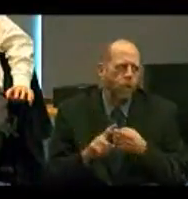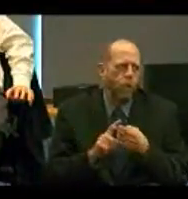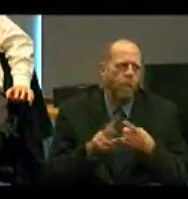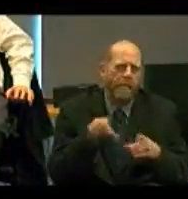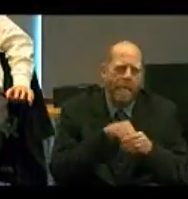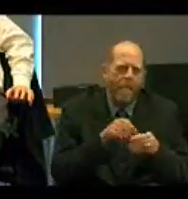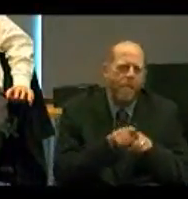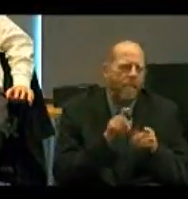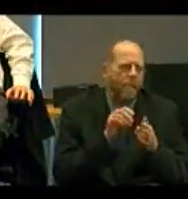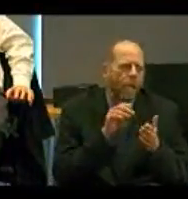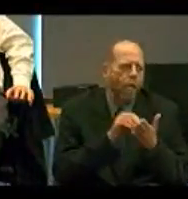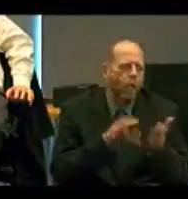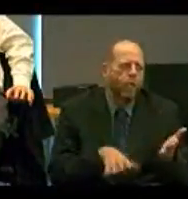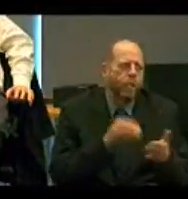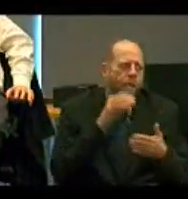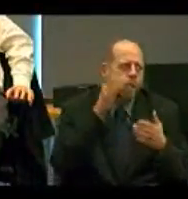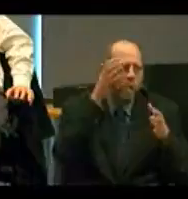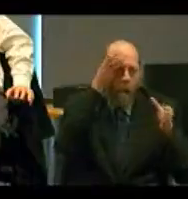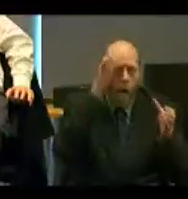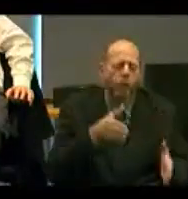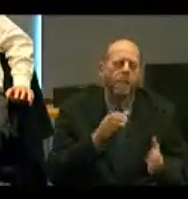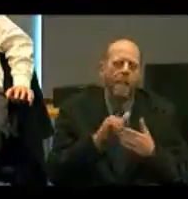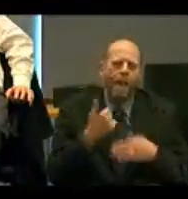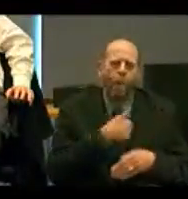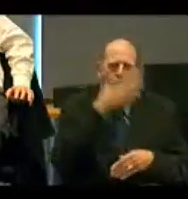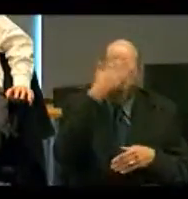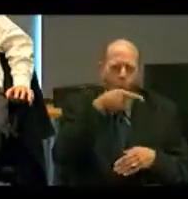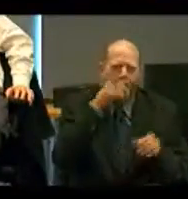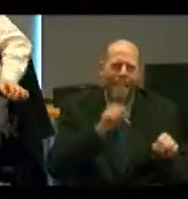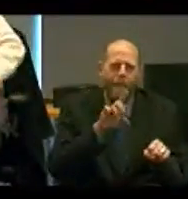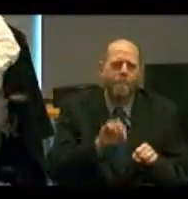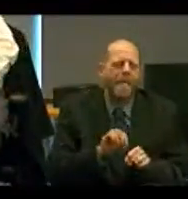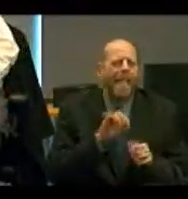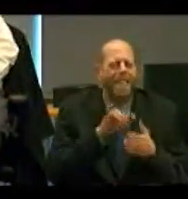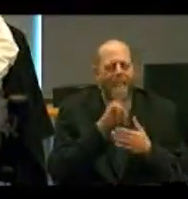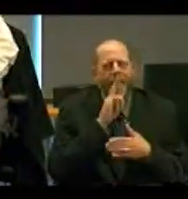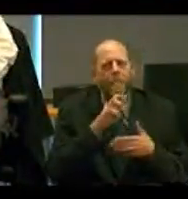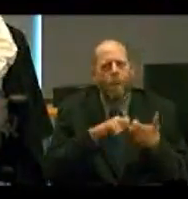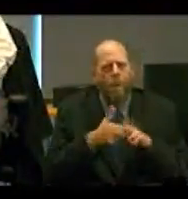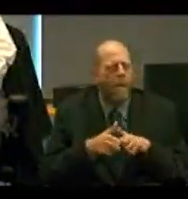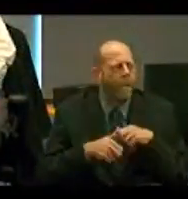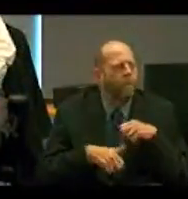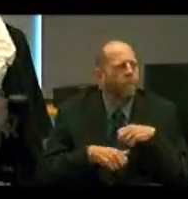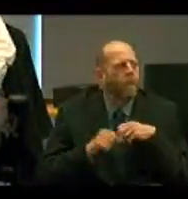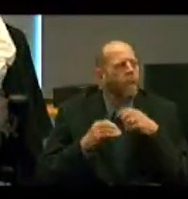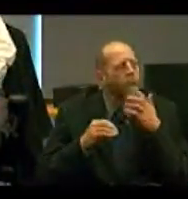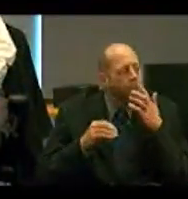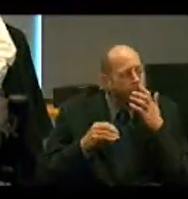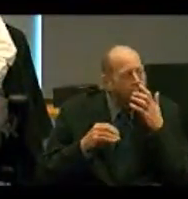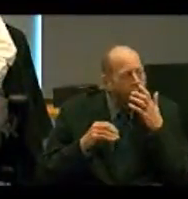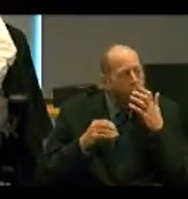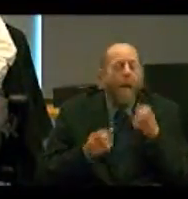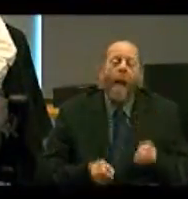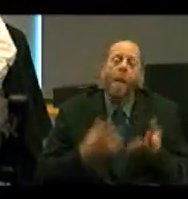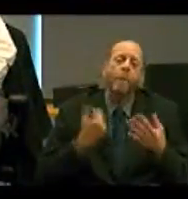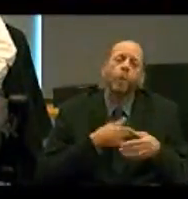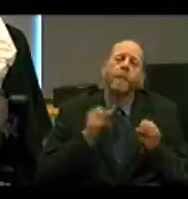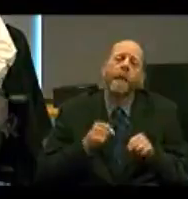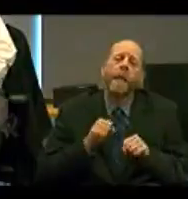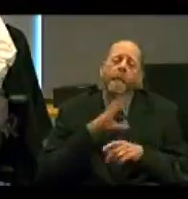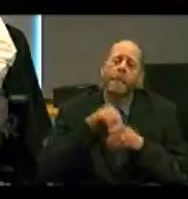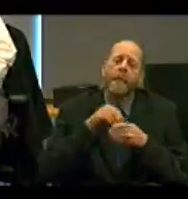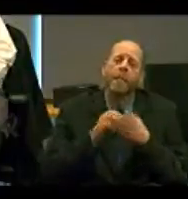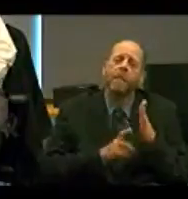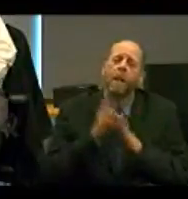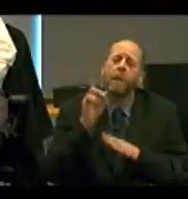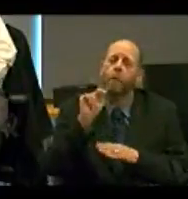as learners and scholars that we know they can be, and that is problematic. And so the extent to which we can engage in the